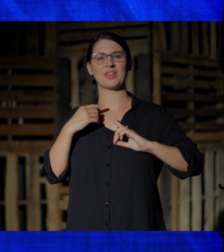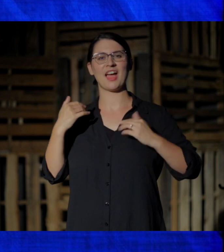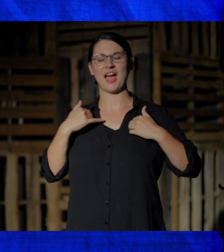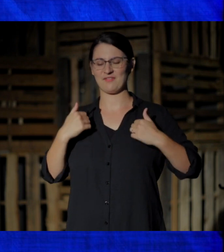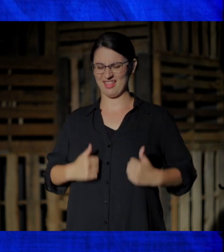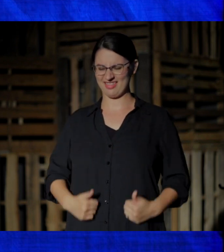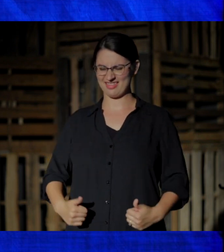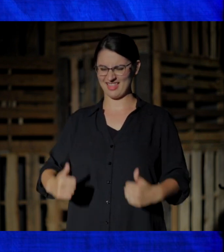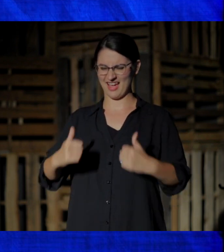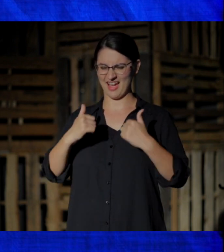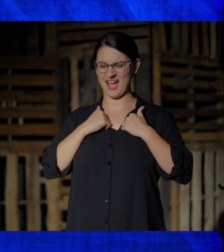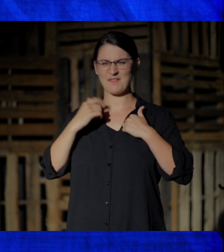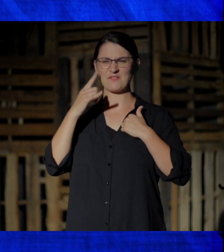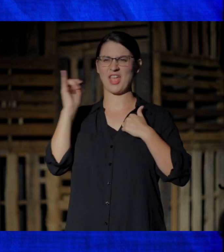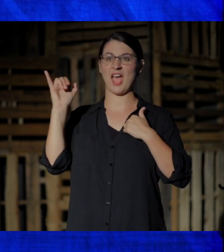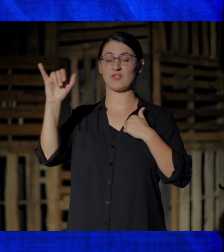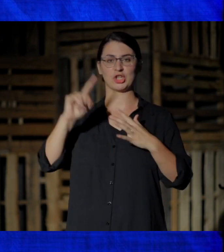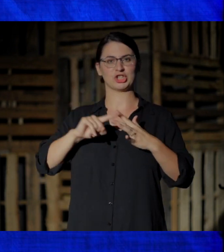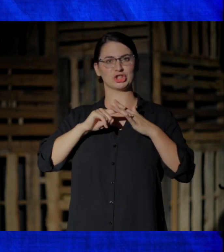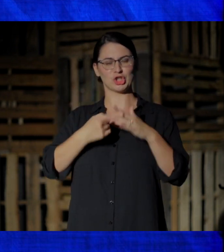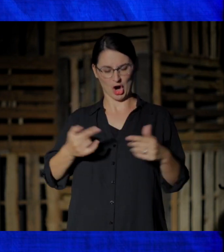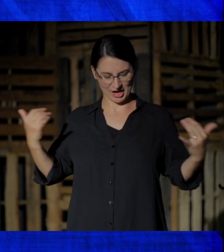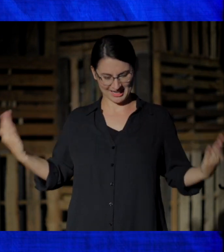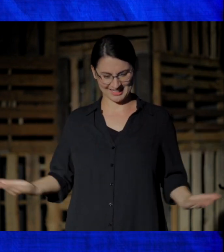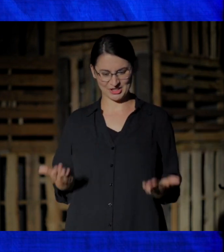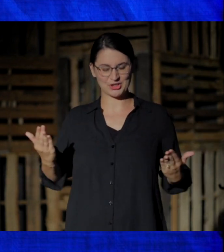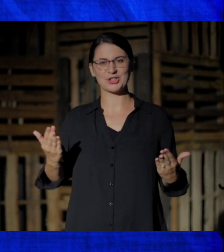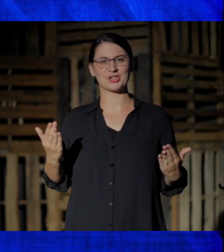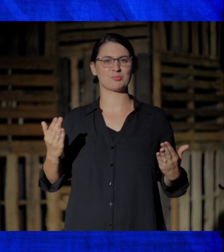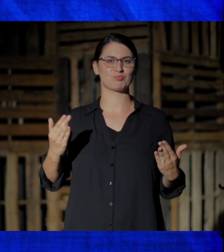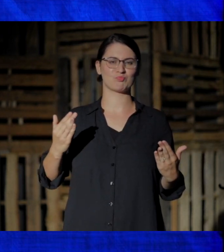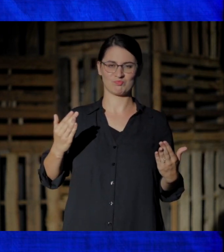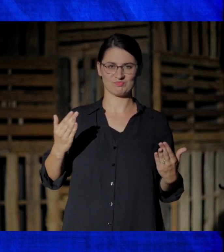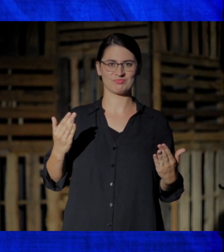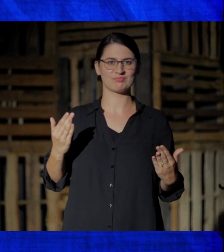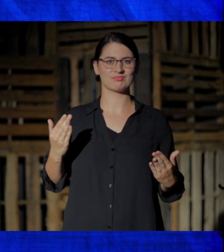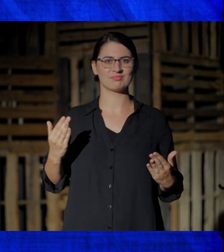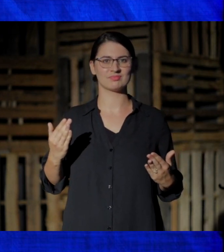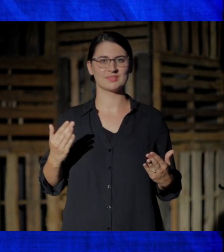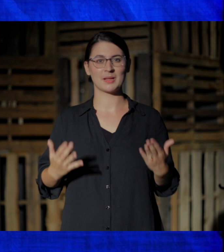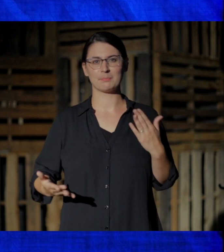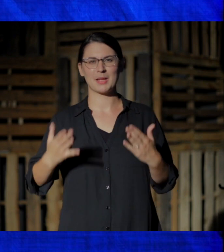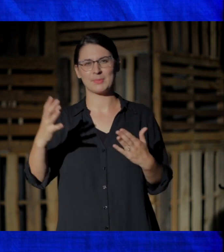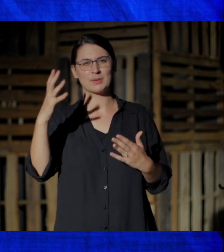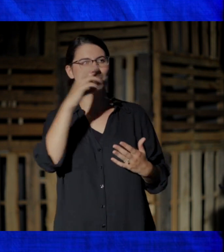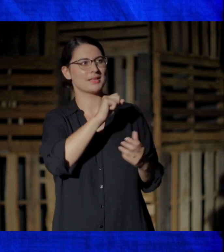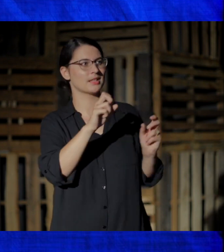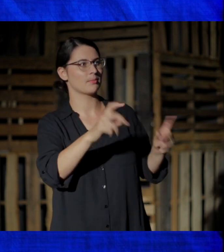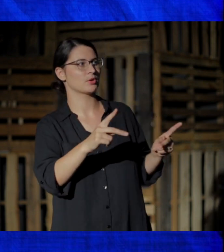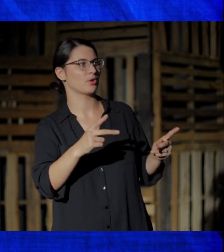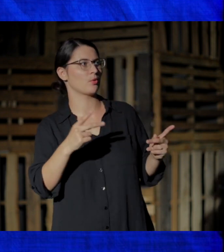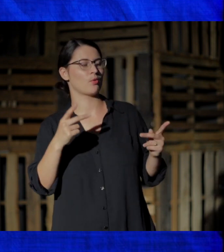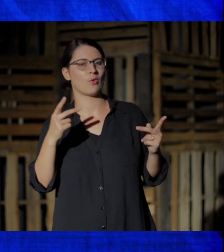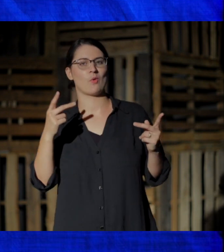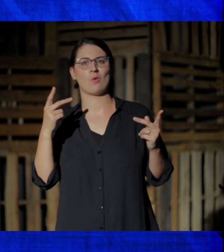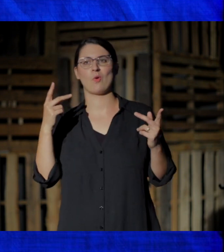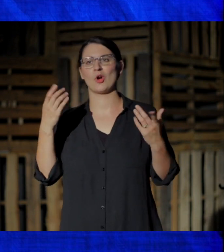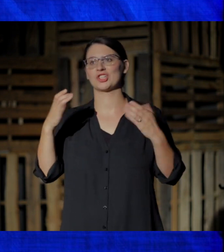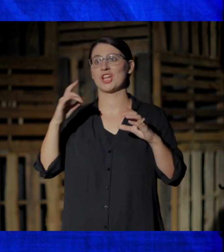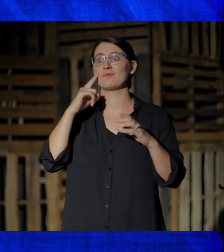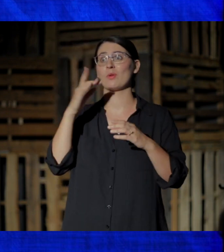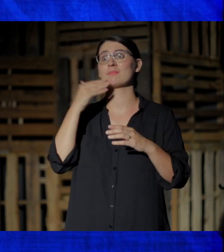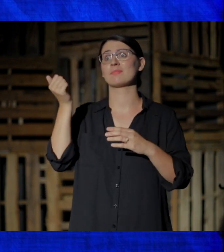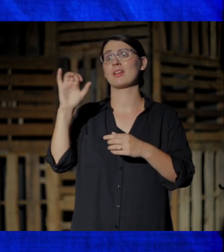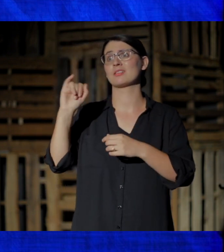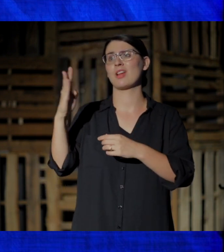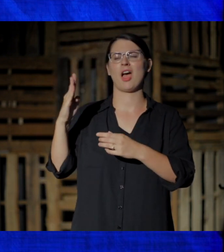So you missed an opportunity. You blew a chance to get a better job. You messed up a relationship. It hurts. It's wrong. You